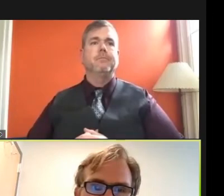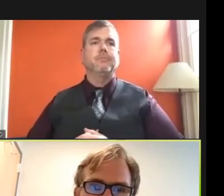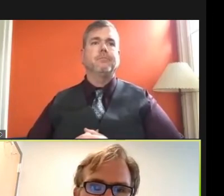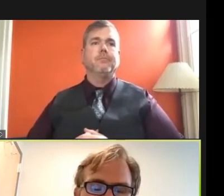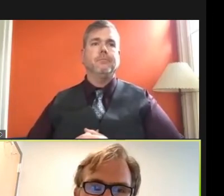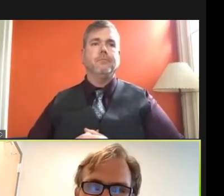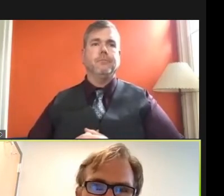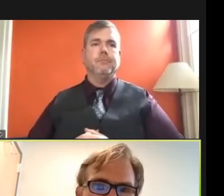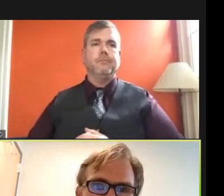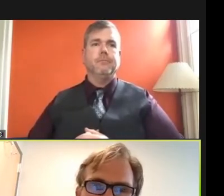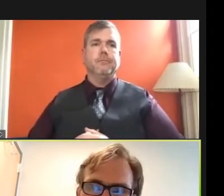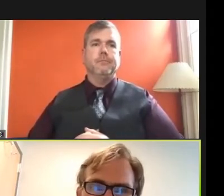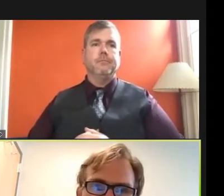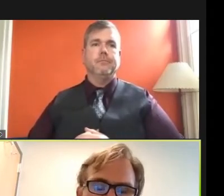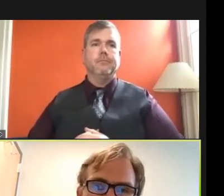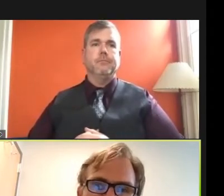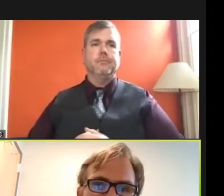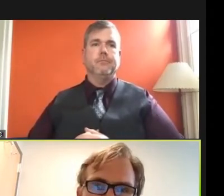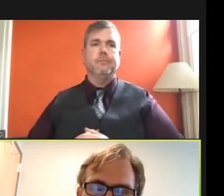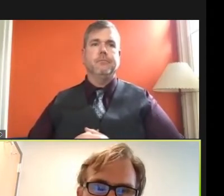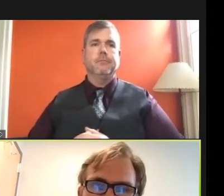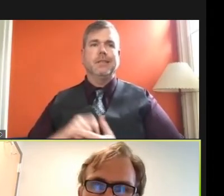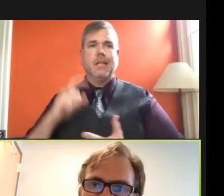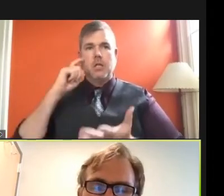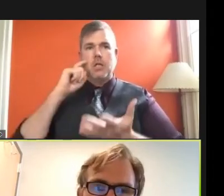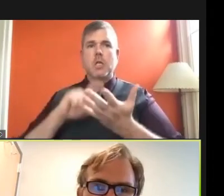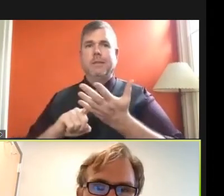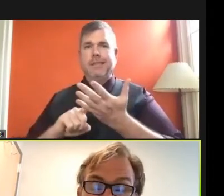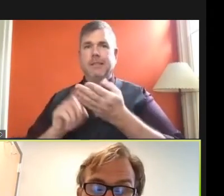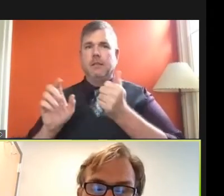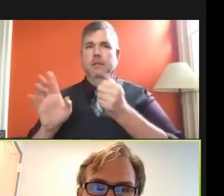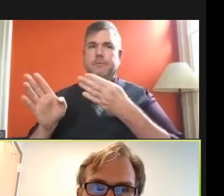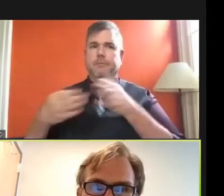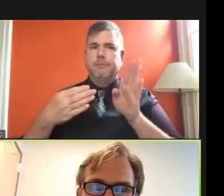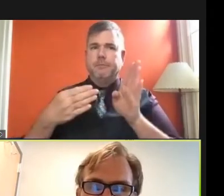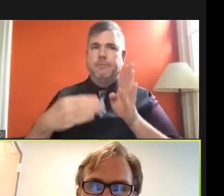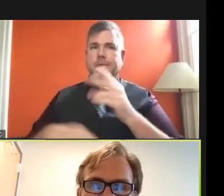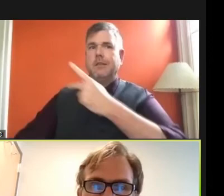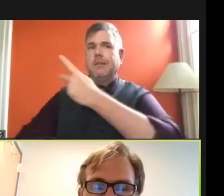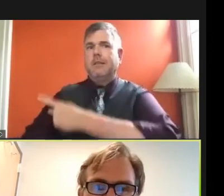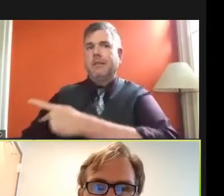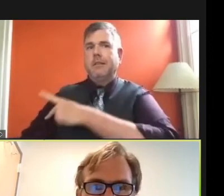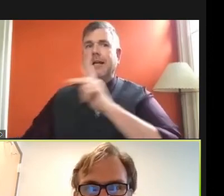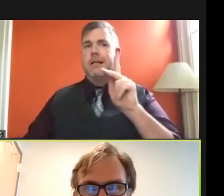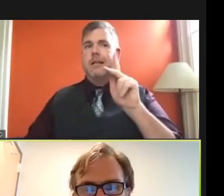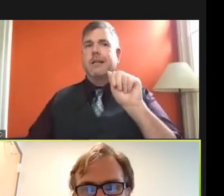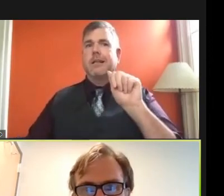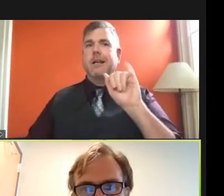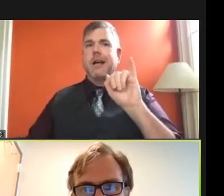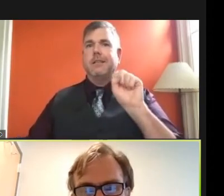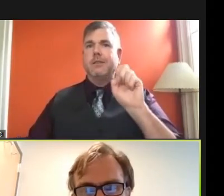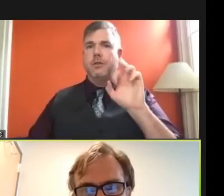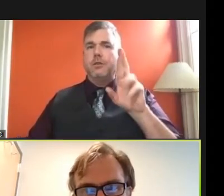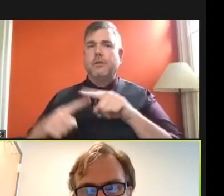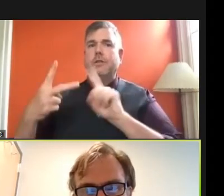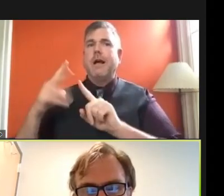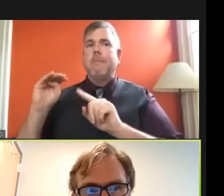our healthcare providers. Kaiser, Marin Health, One Medical, our federally qualified health centers are offering testing for